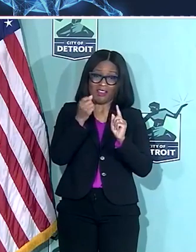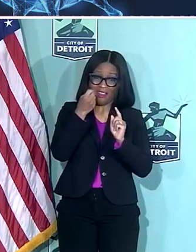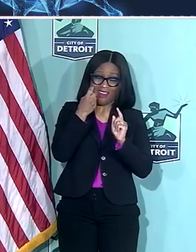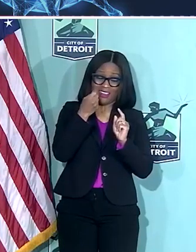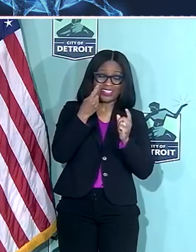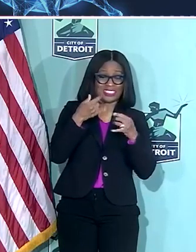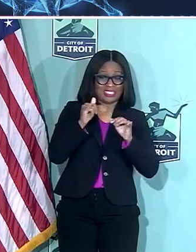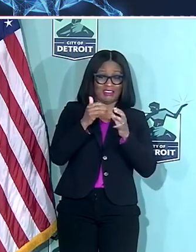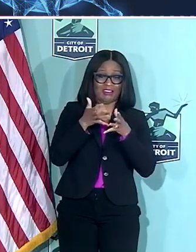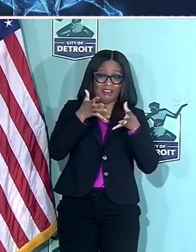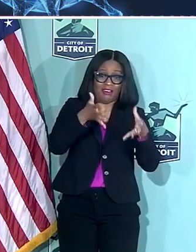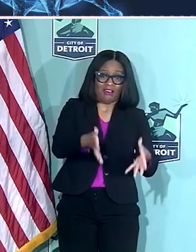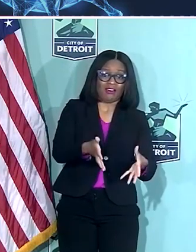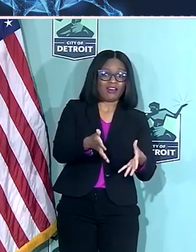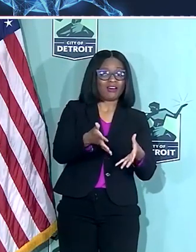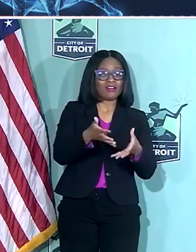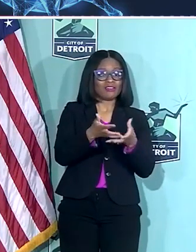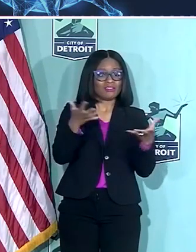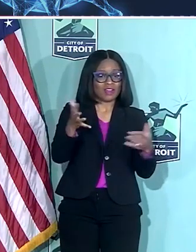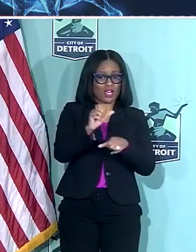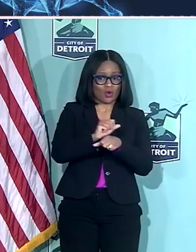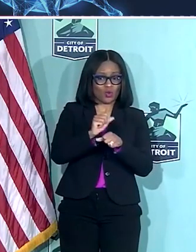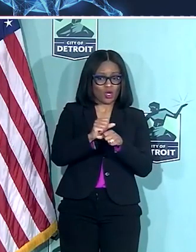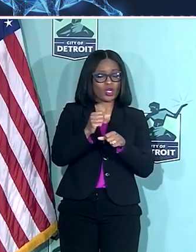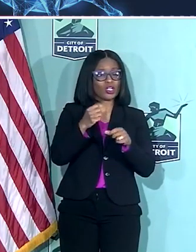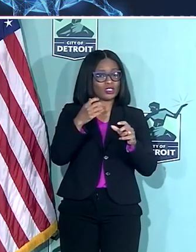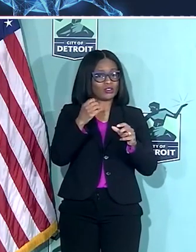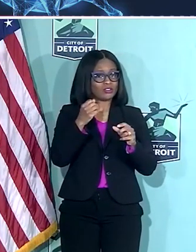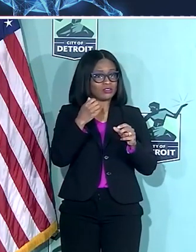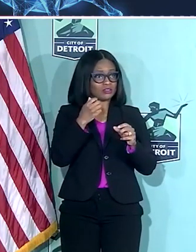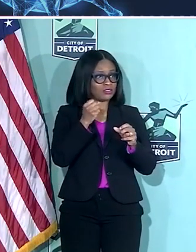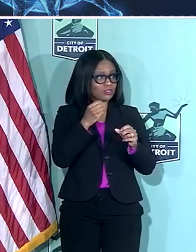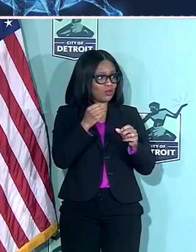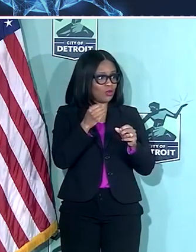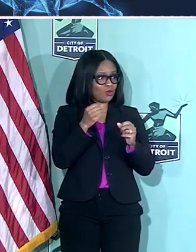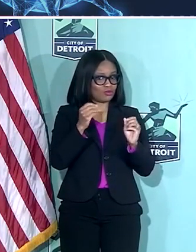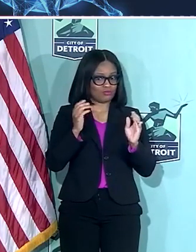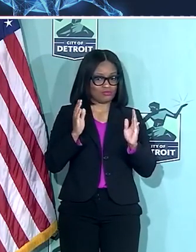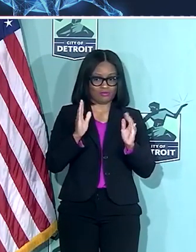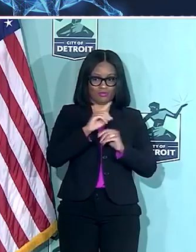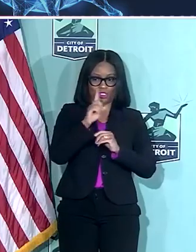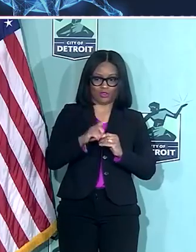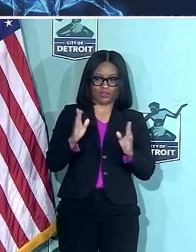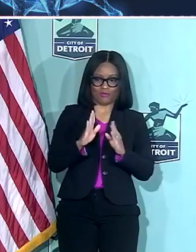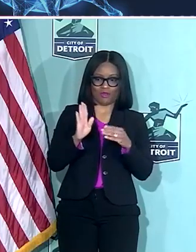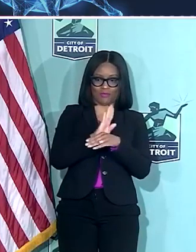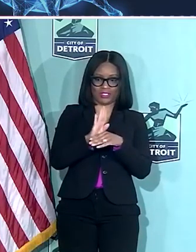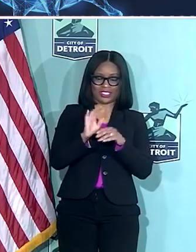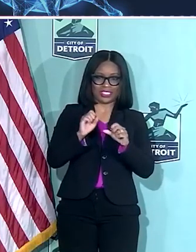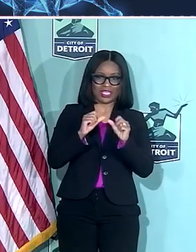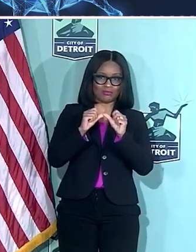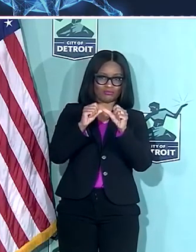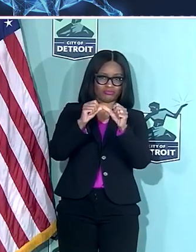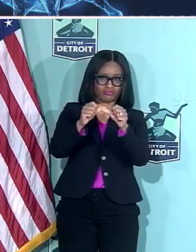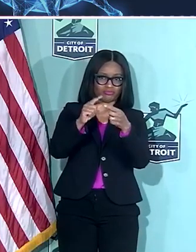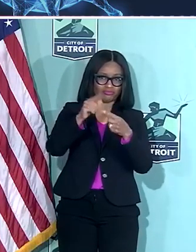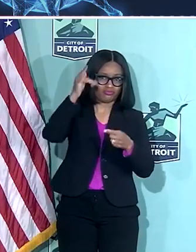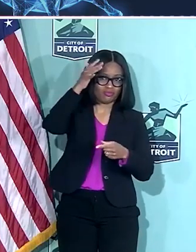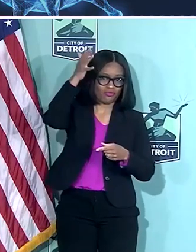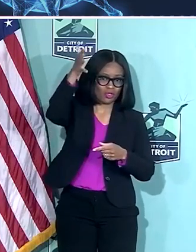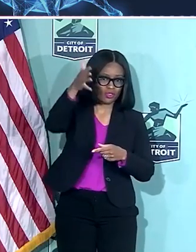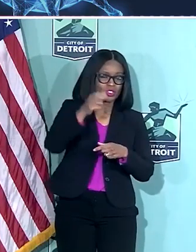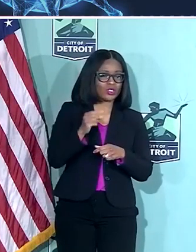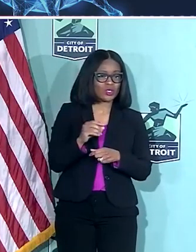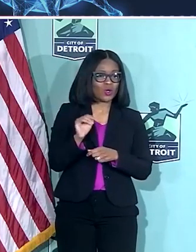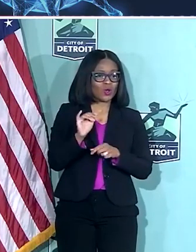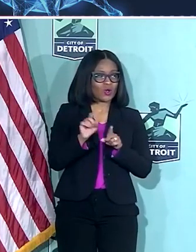done to ensure the future of Detroit small businesses, and that's what brings us here today. So I really think it's inspiring, as Dave said, to see